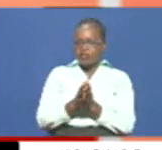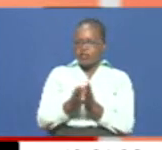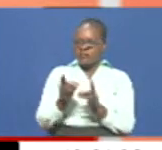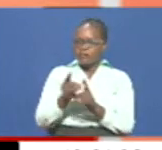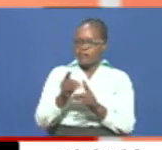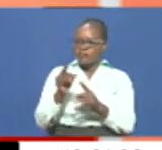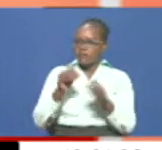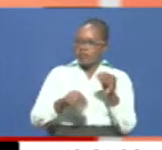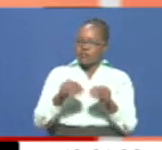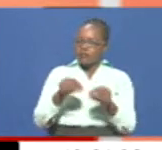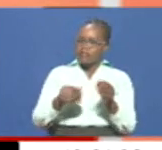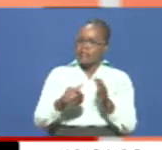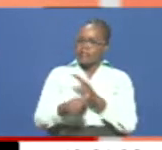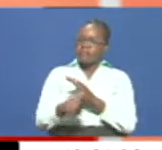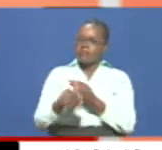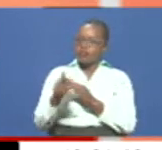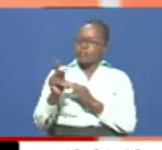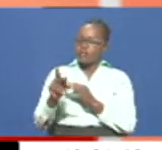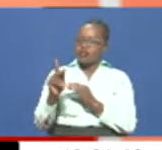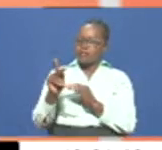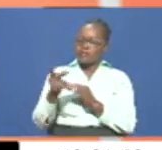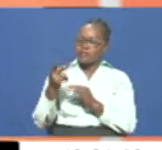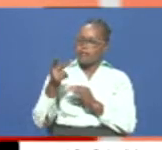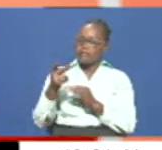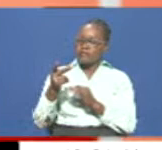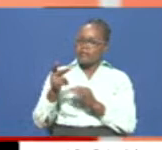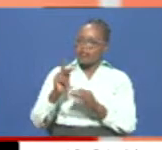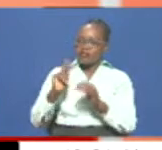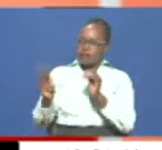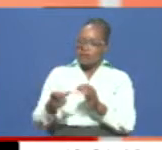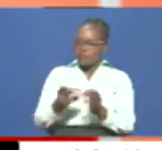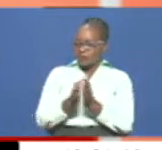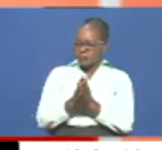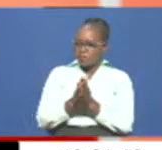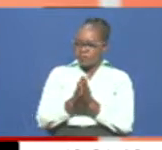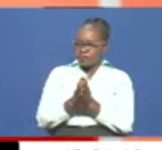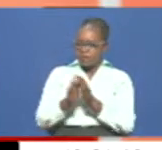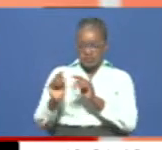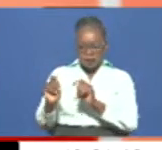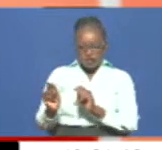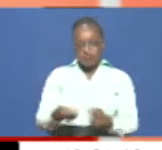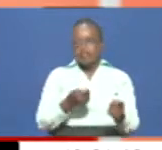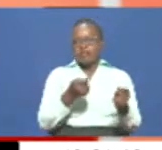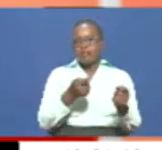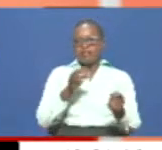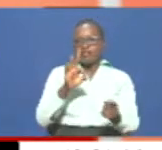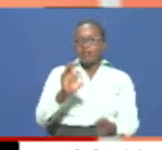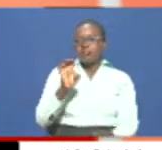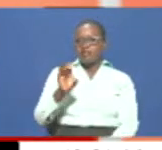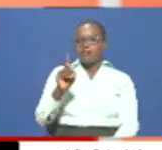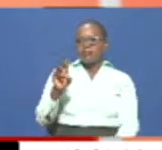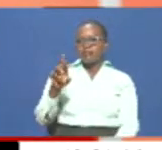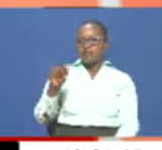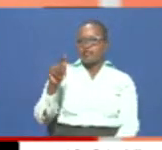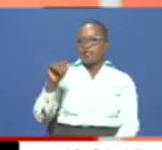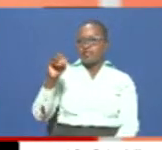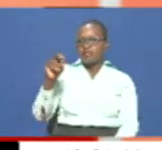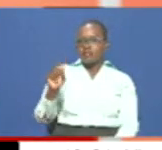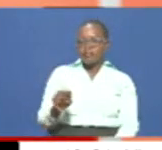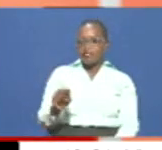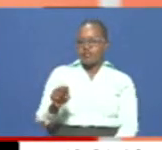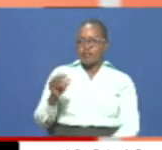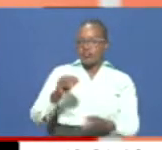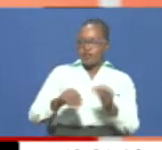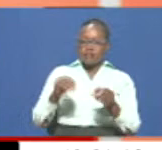the Kenya Golf Federation, because that's the one which is recognized legally. We believe after that election, now they will not talk of Kenya Golf Union or Kenya Golf